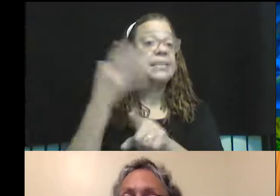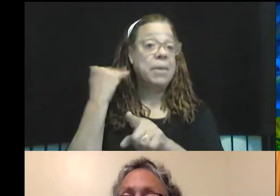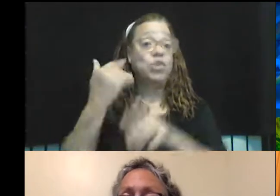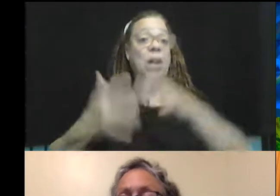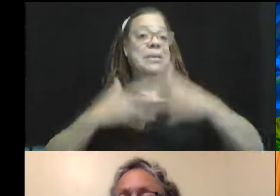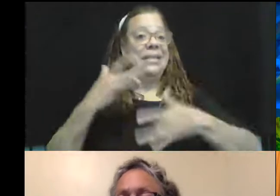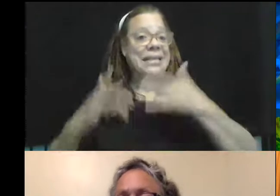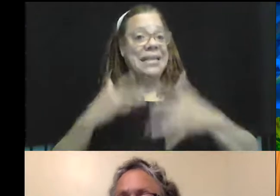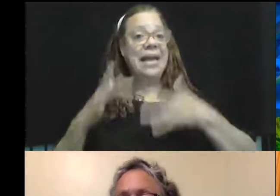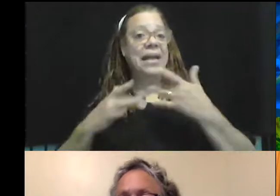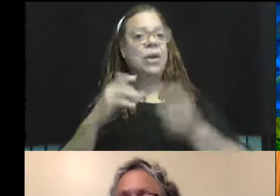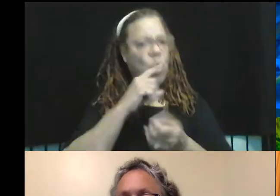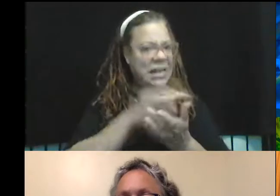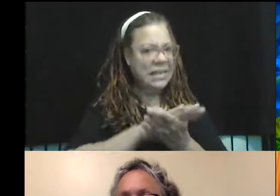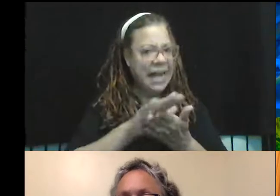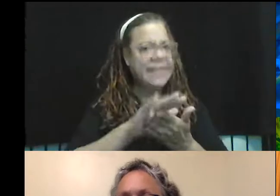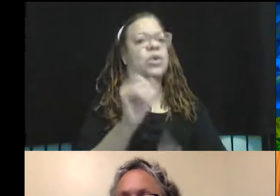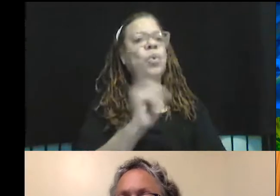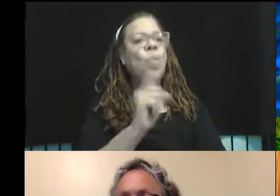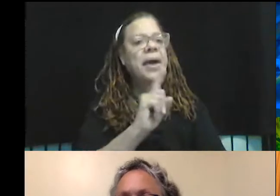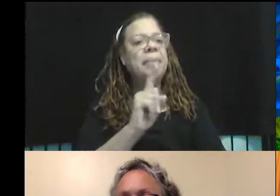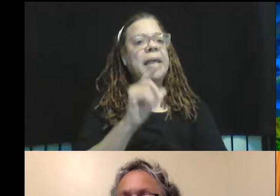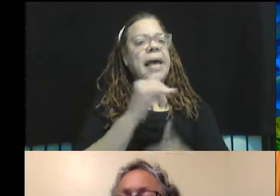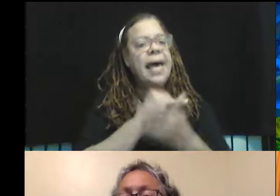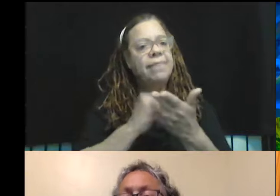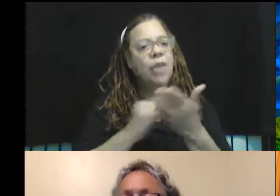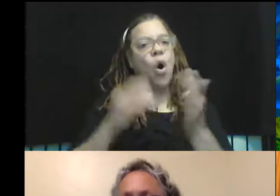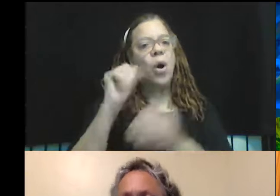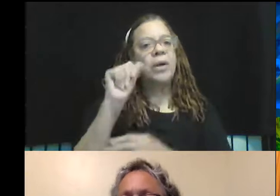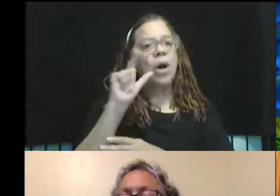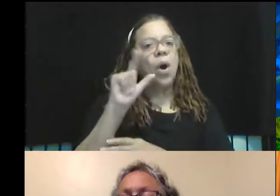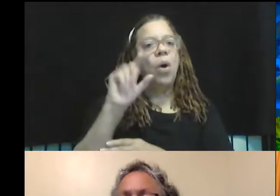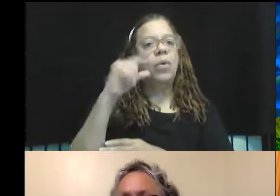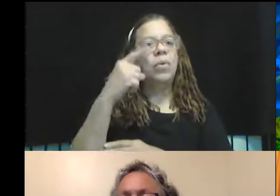Oh, nice. Where was that? At the Art All Gallery in Lowell.